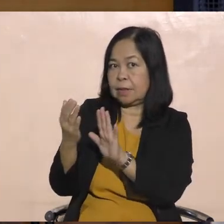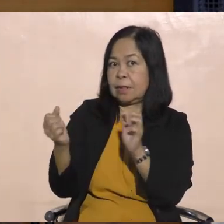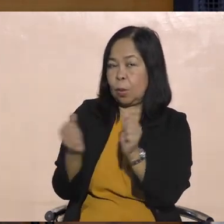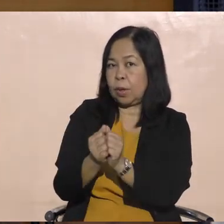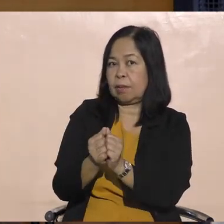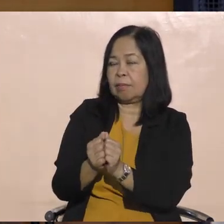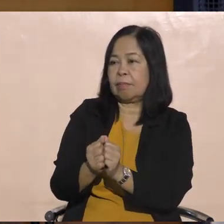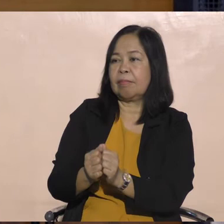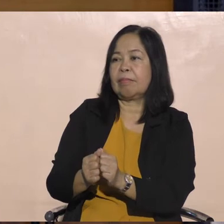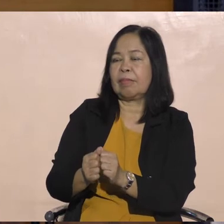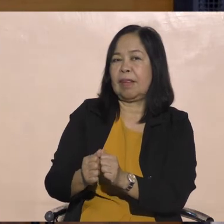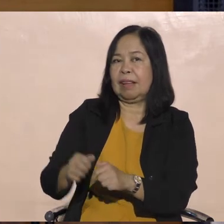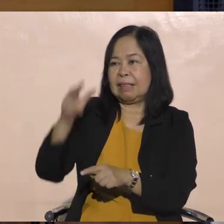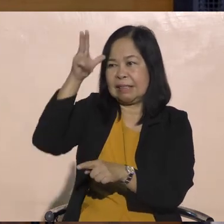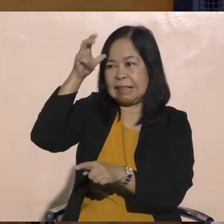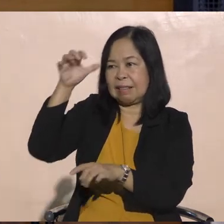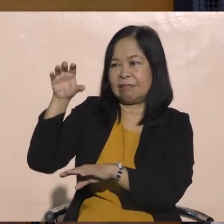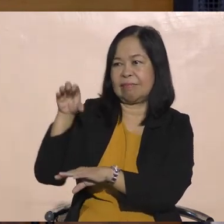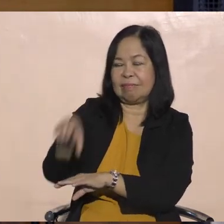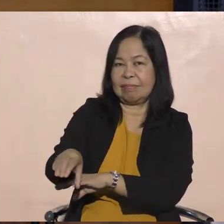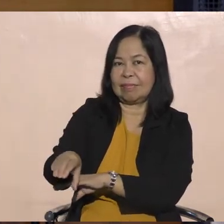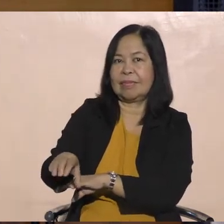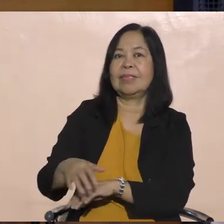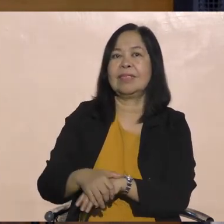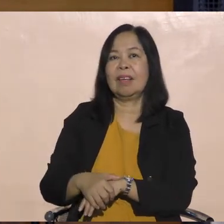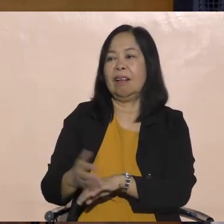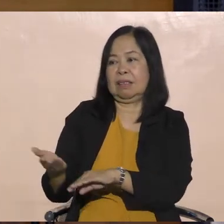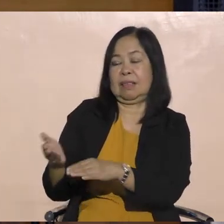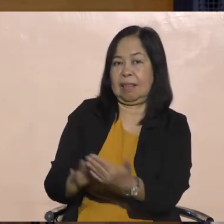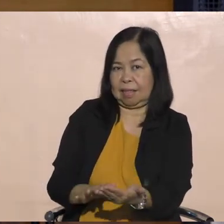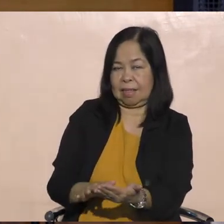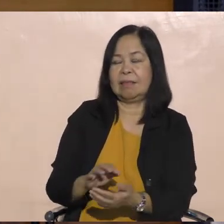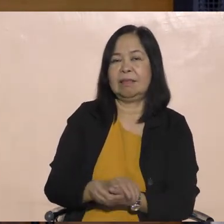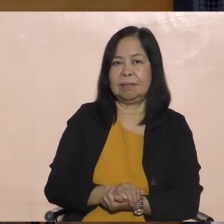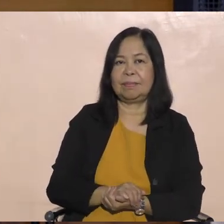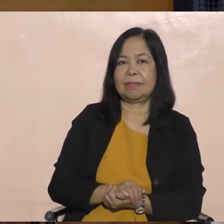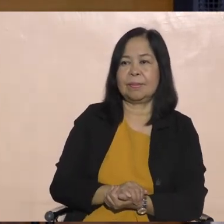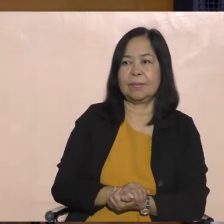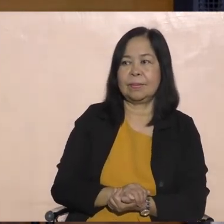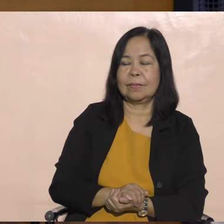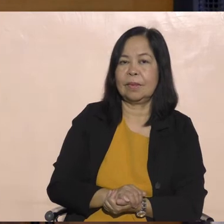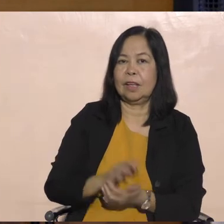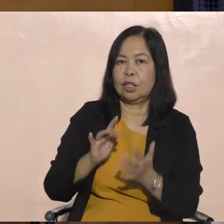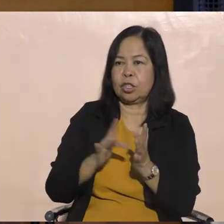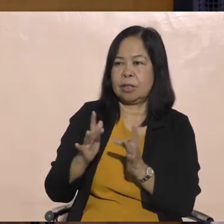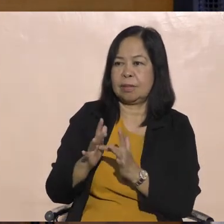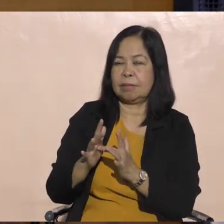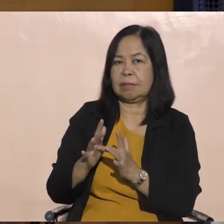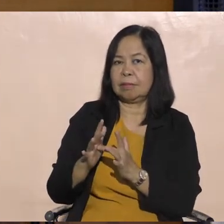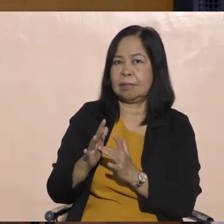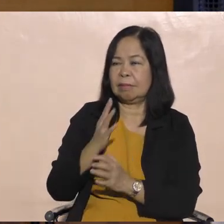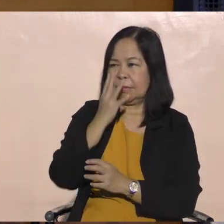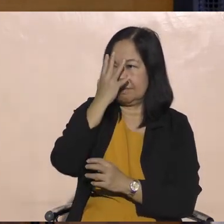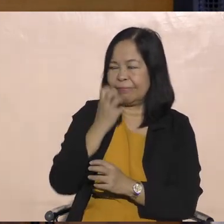of Satan's kingdom of evil. Here, the realm of Satan was represented by death. Morning iyang gikalagutan,